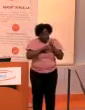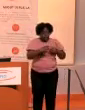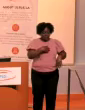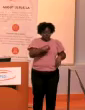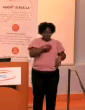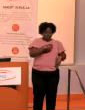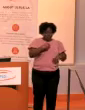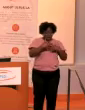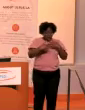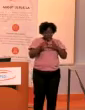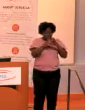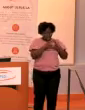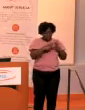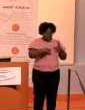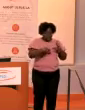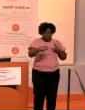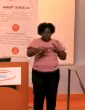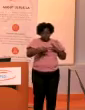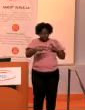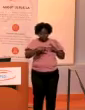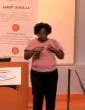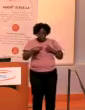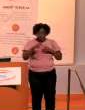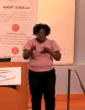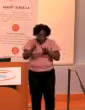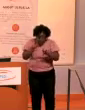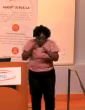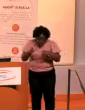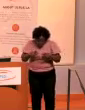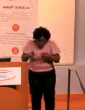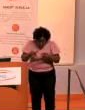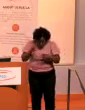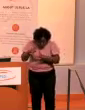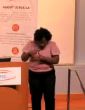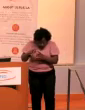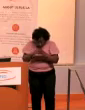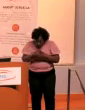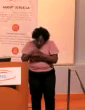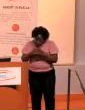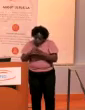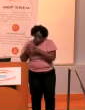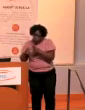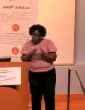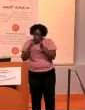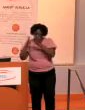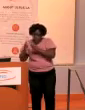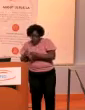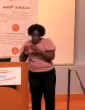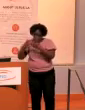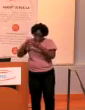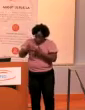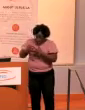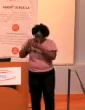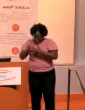are collected, the T cells are isolated, the CAR T cells are generated in the test tube